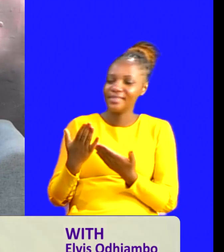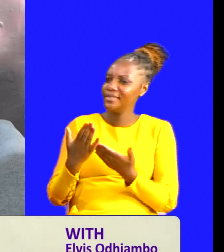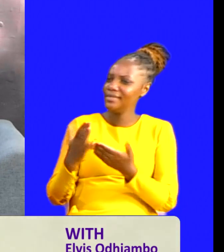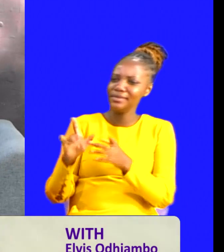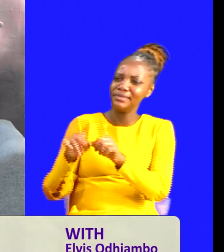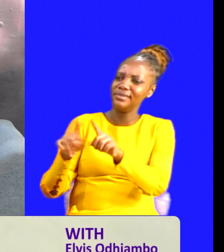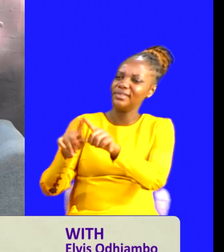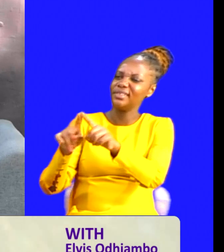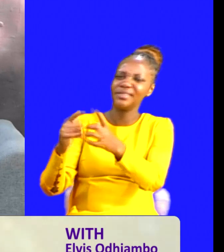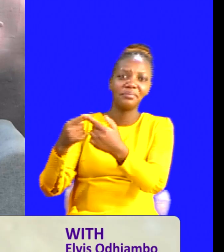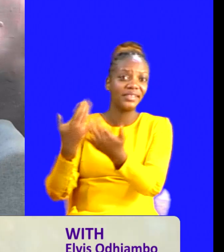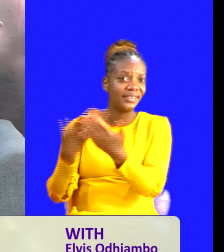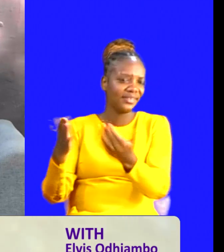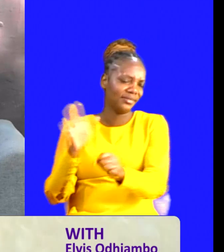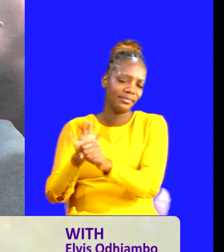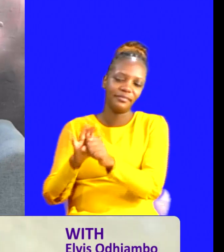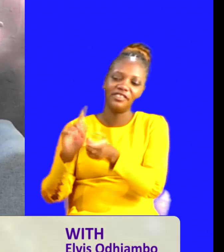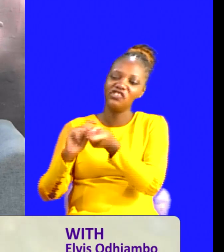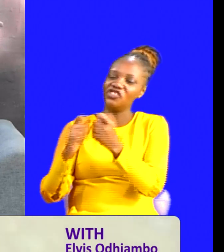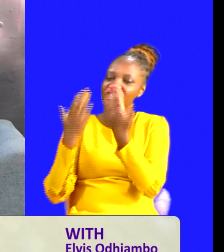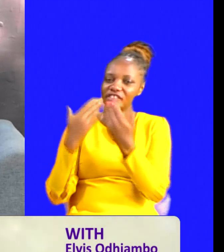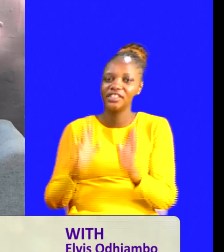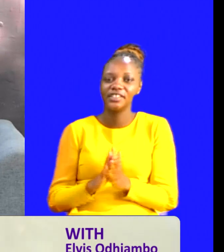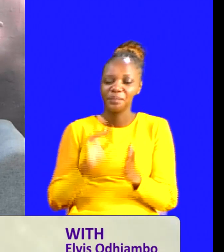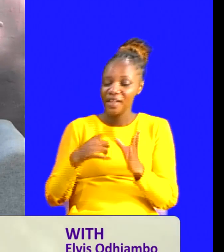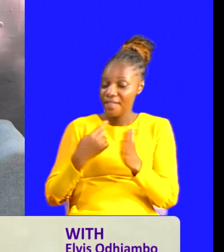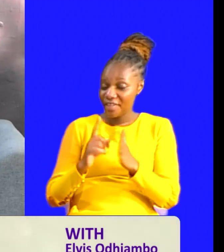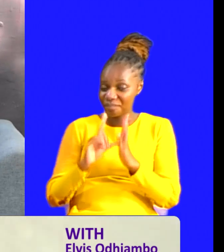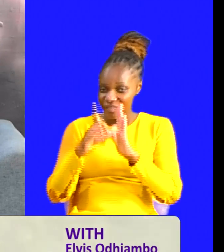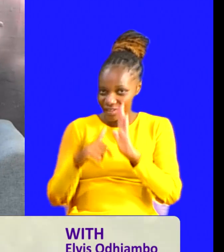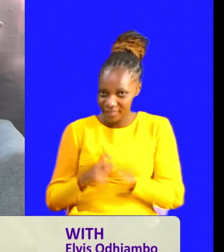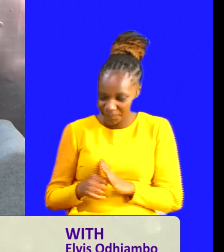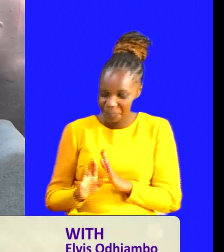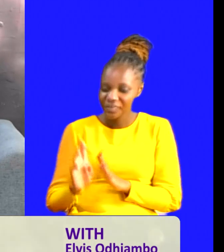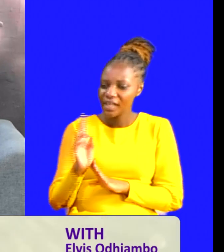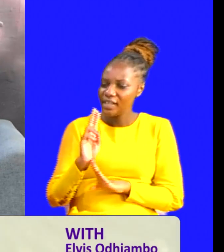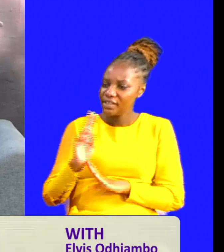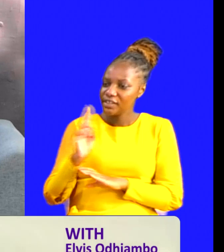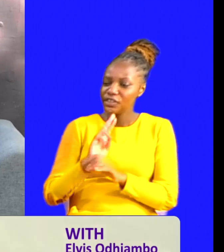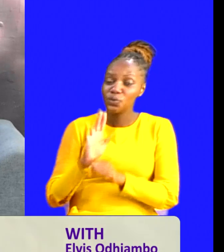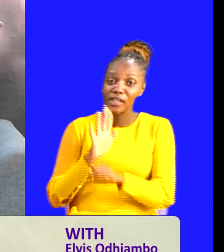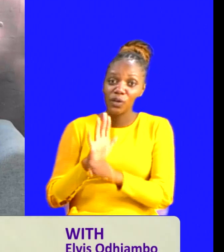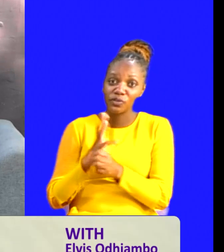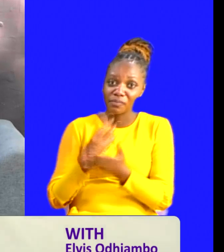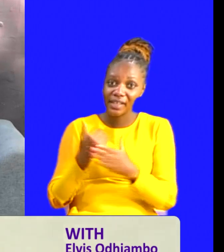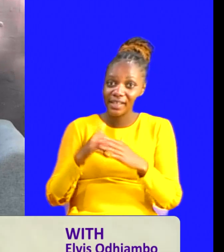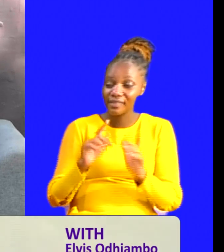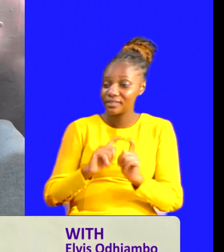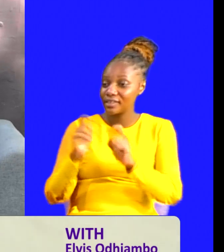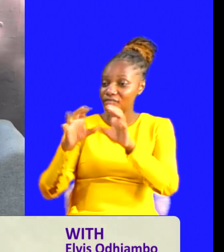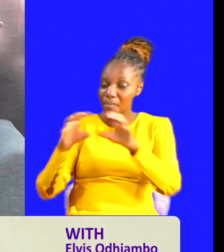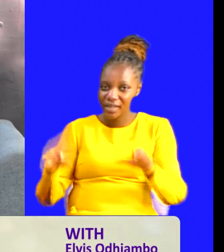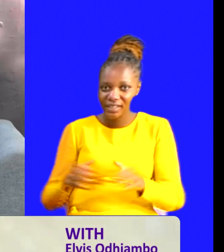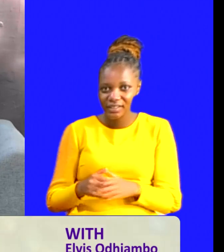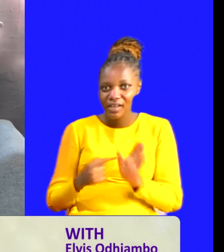same league that is happening right now. Of course, they went ahead really and spent a lot of cash in the transfer market, bought in the